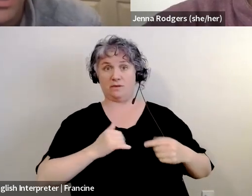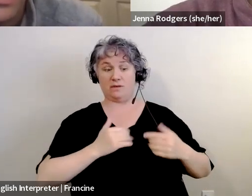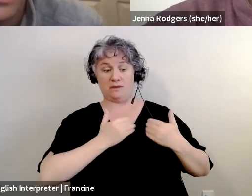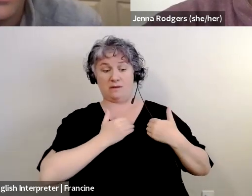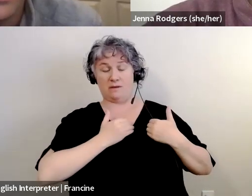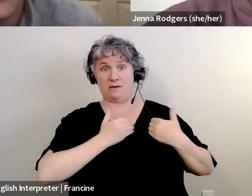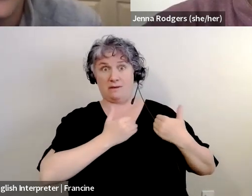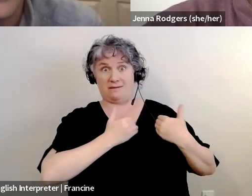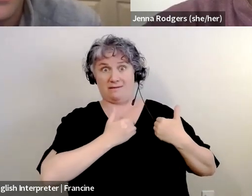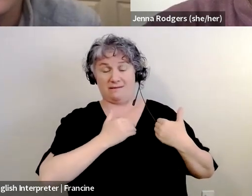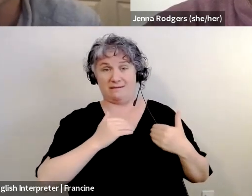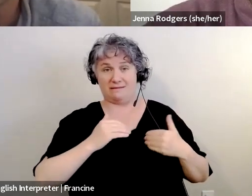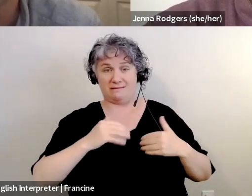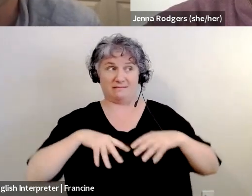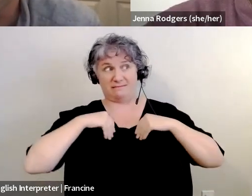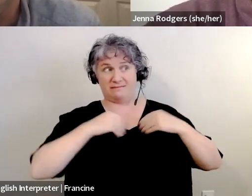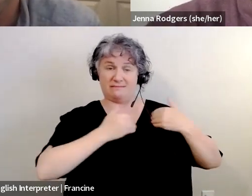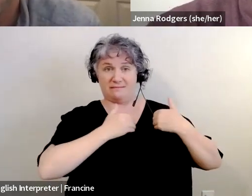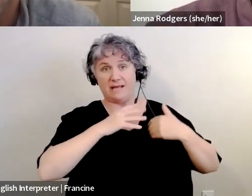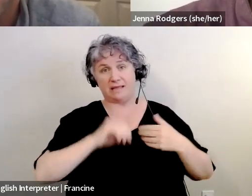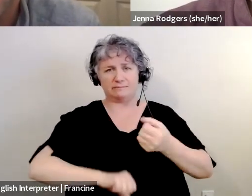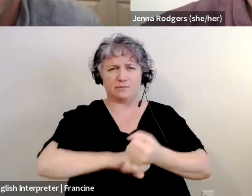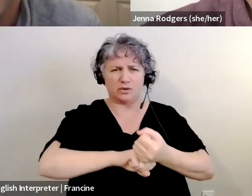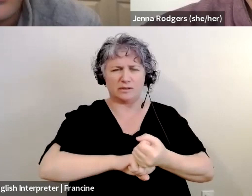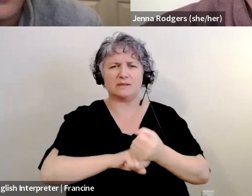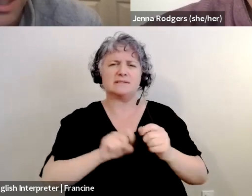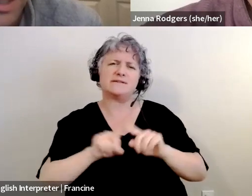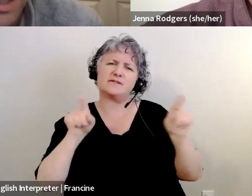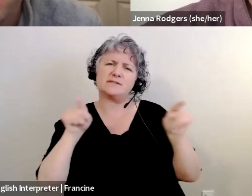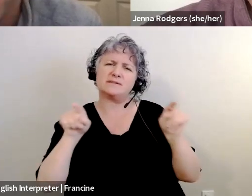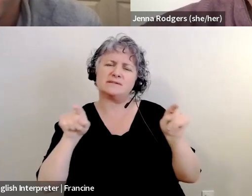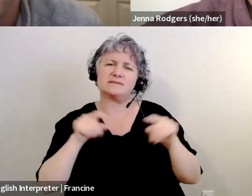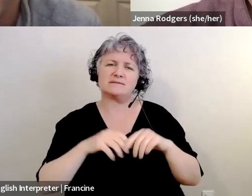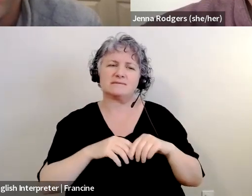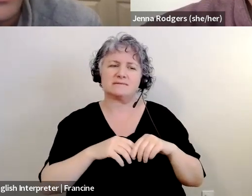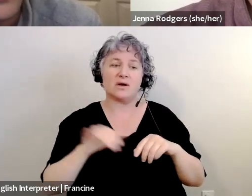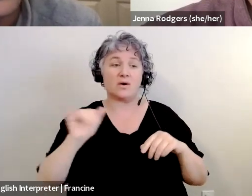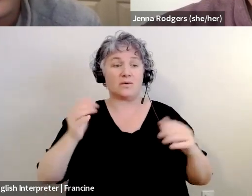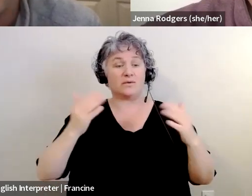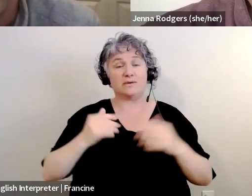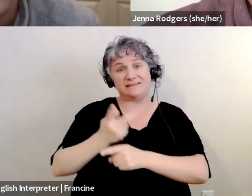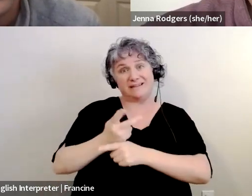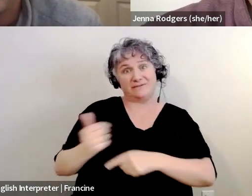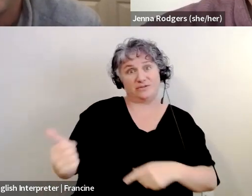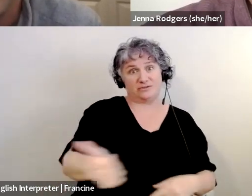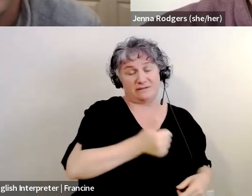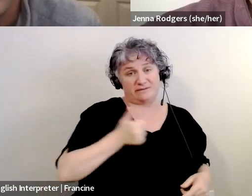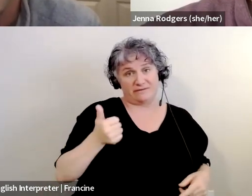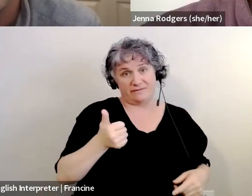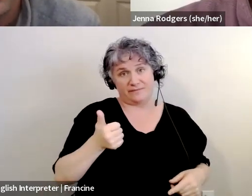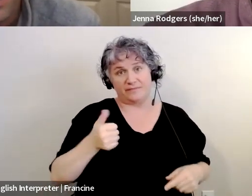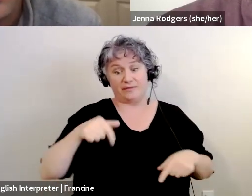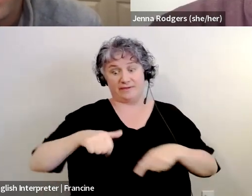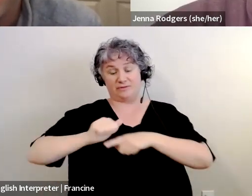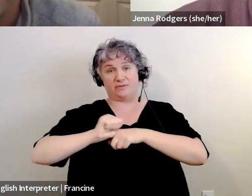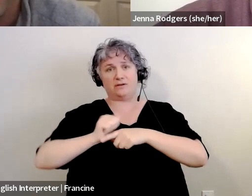support, and taking care of yourself. This is a training that is around offering care to the community. It's